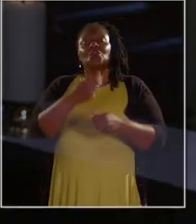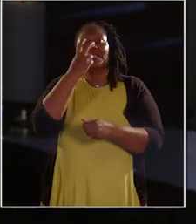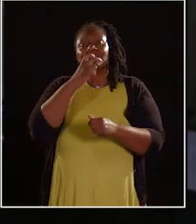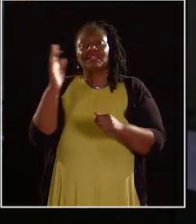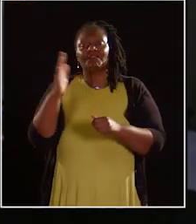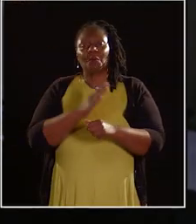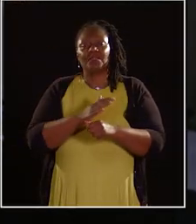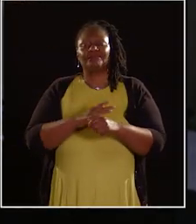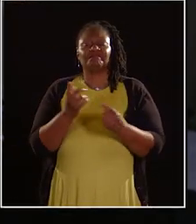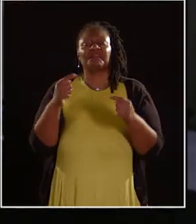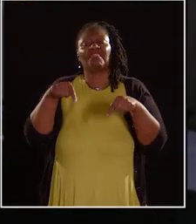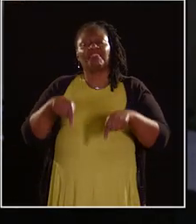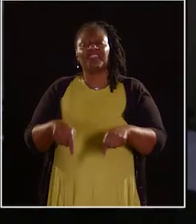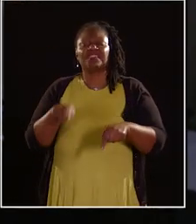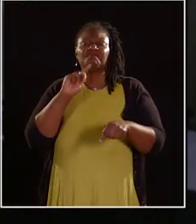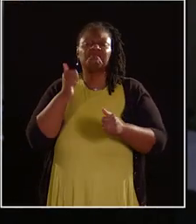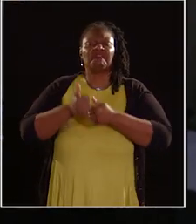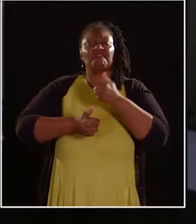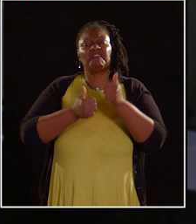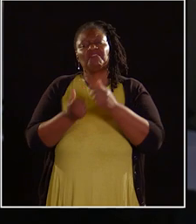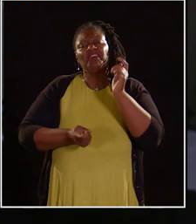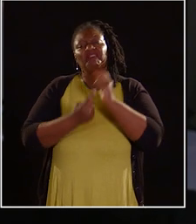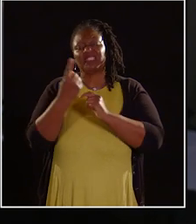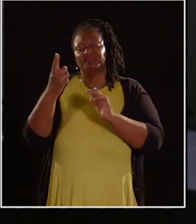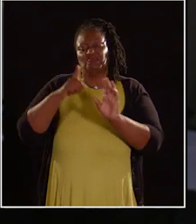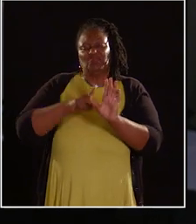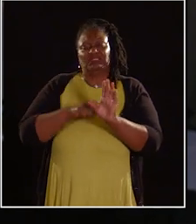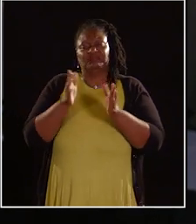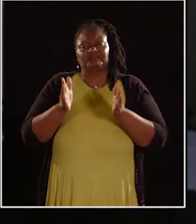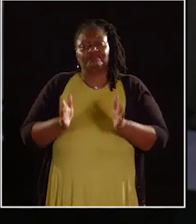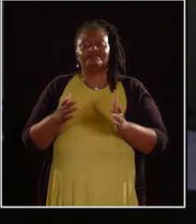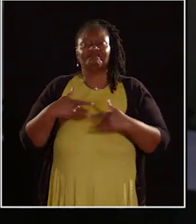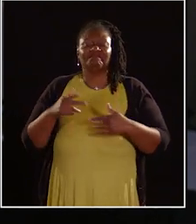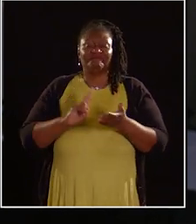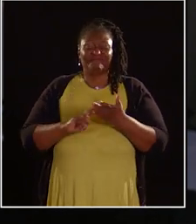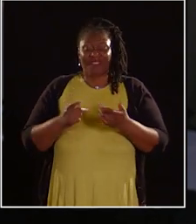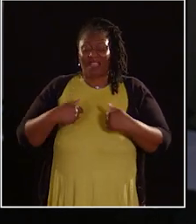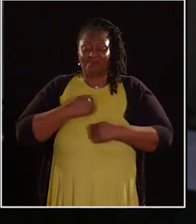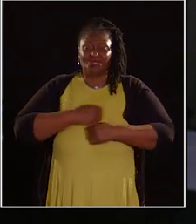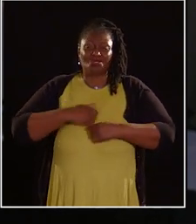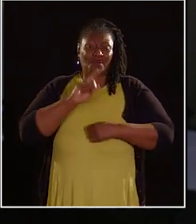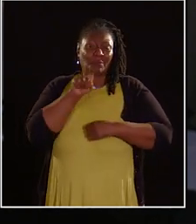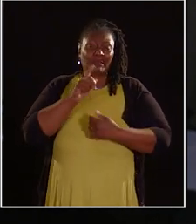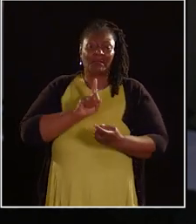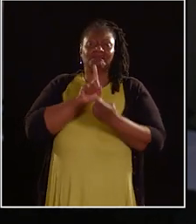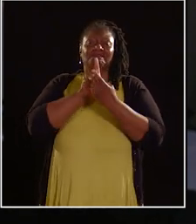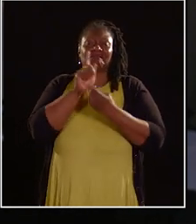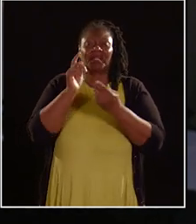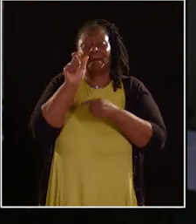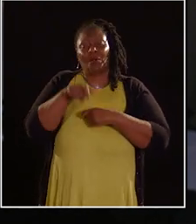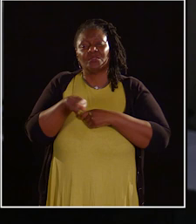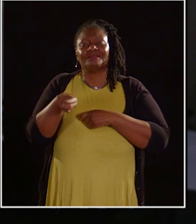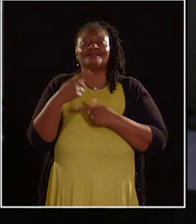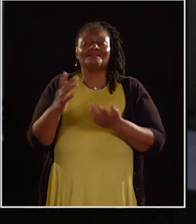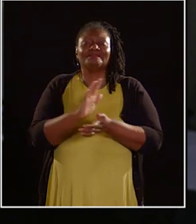Good evening, everyone. This is one of my favourite events of the year. Naturally, I'm sorry we couldn't be together in person,